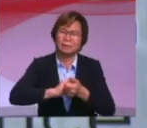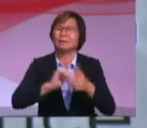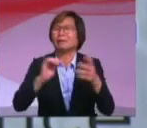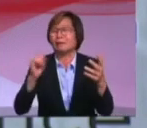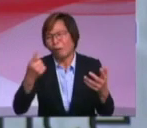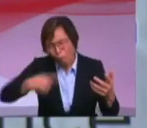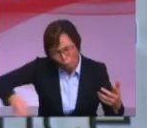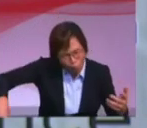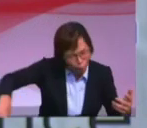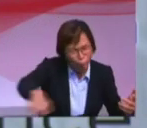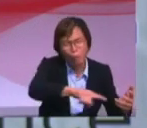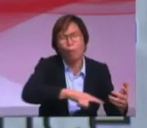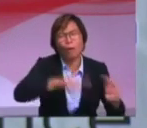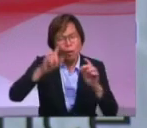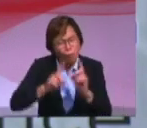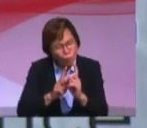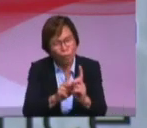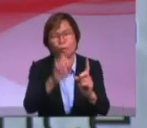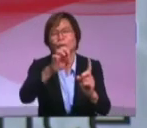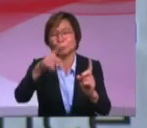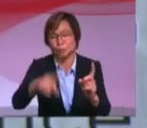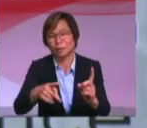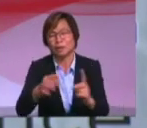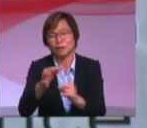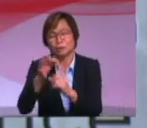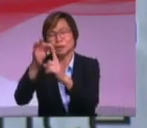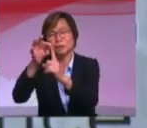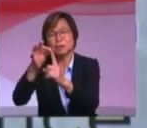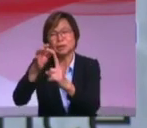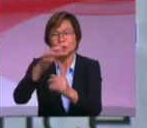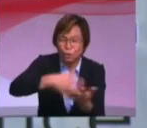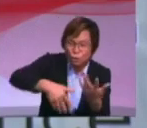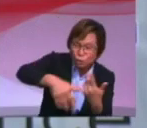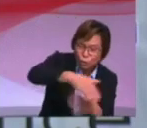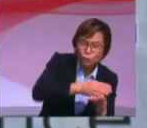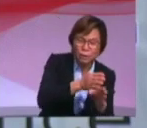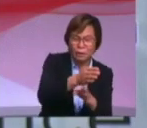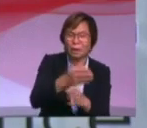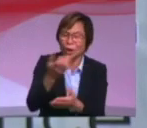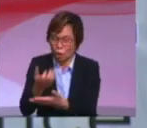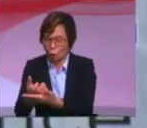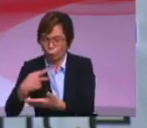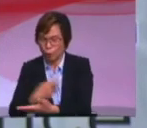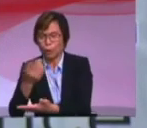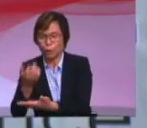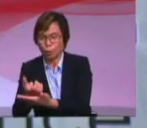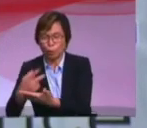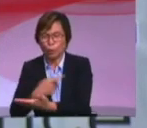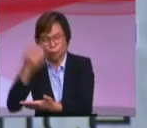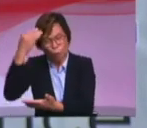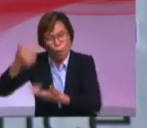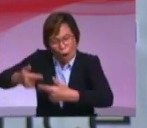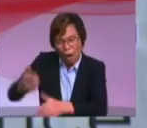each individual if they can comply to the sop practically the social sectors economic sectors we know that because we want to allow the